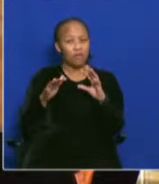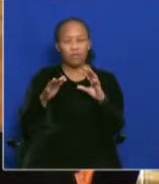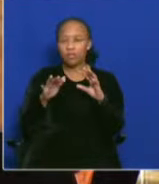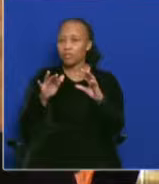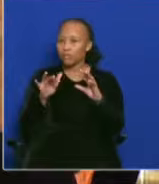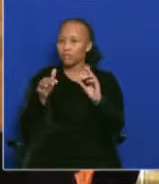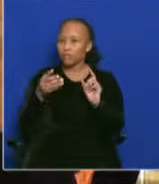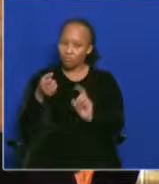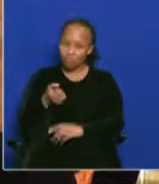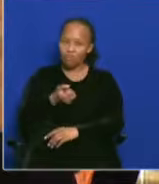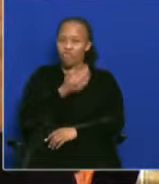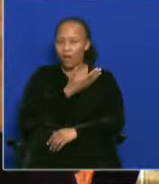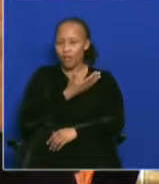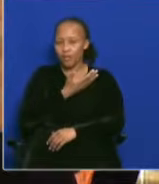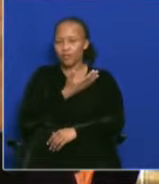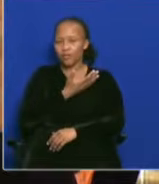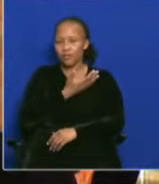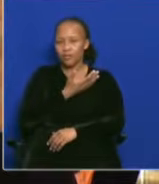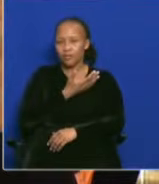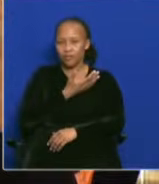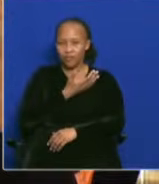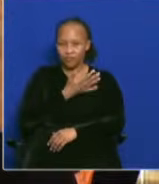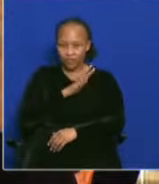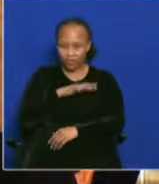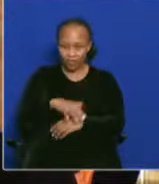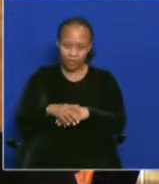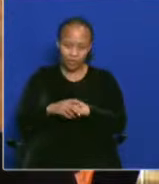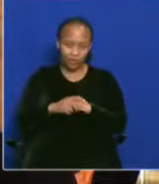now on the 10th of August